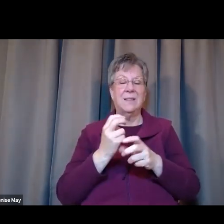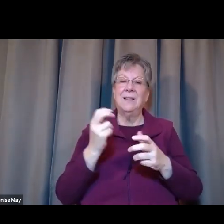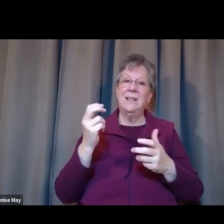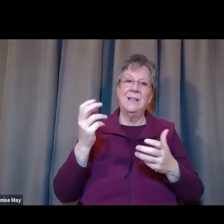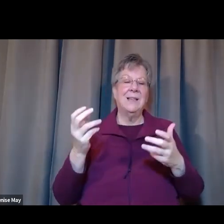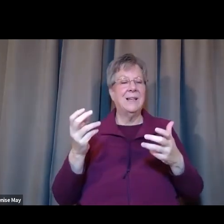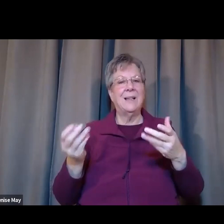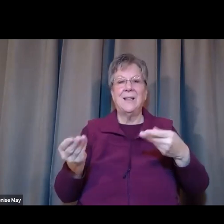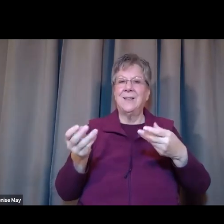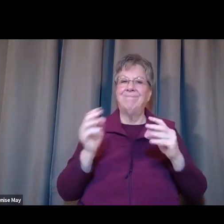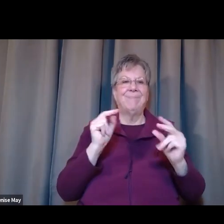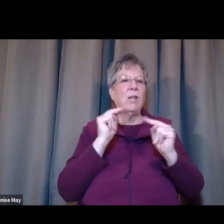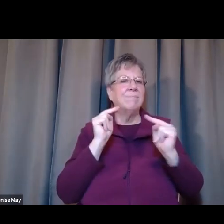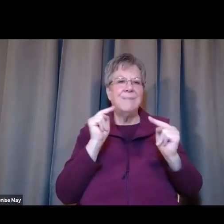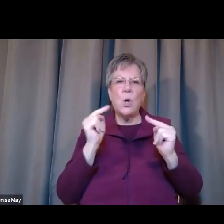them.